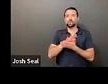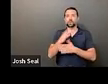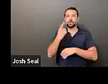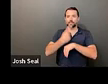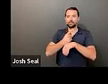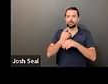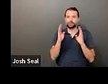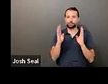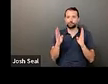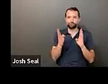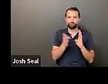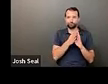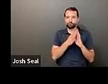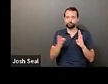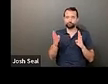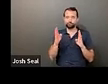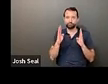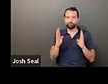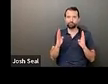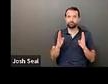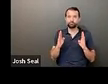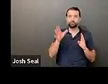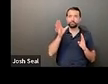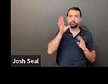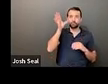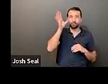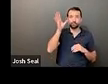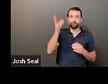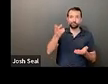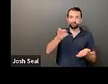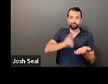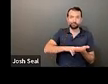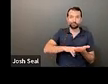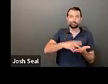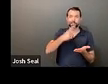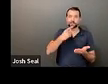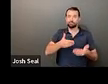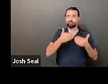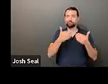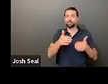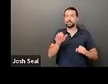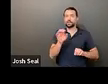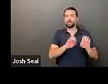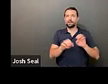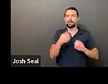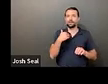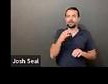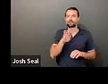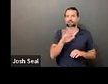right? From the date the consent to eval is received, okay? You wanna make sure that you